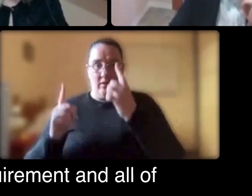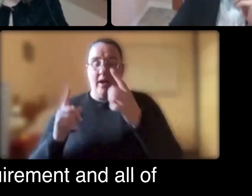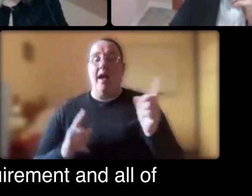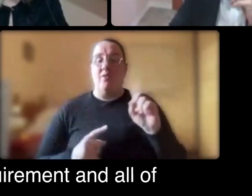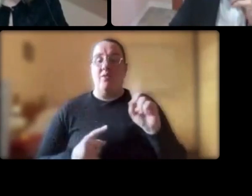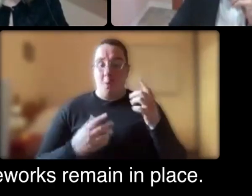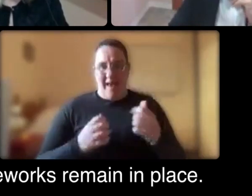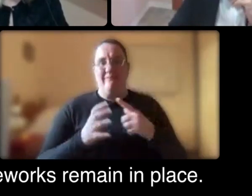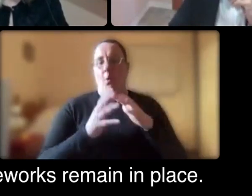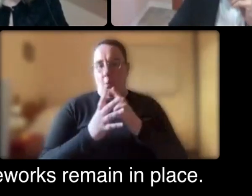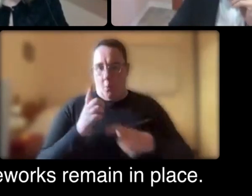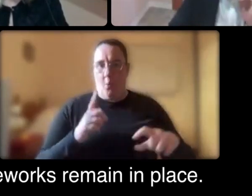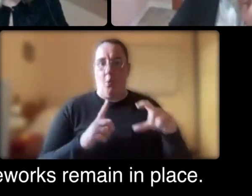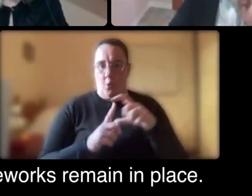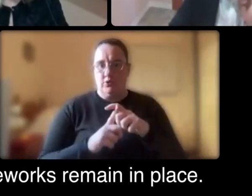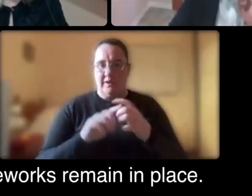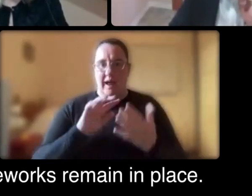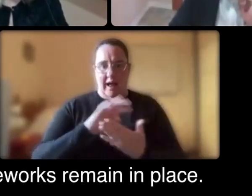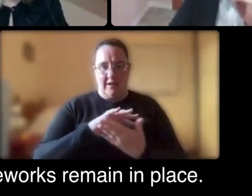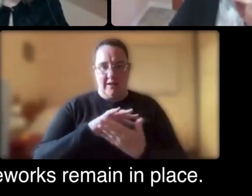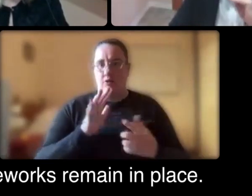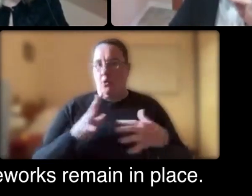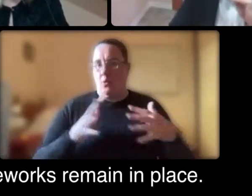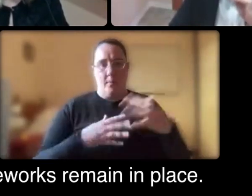requirement, and all of those accountability